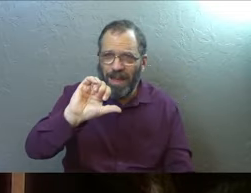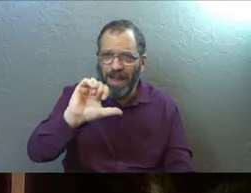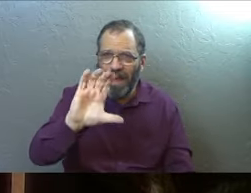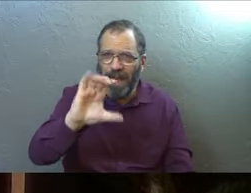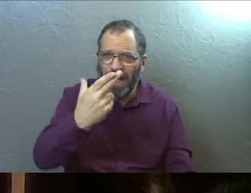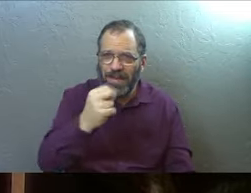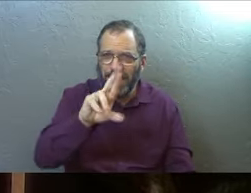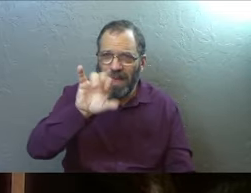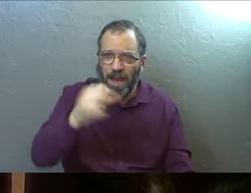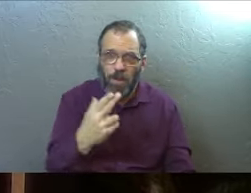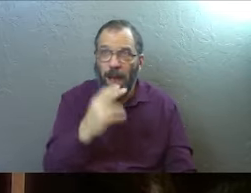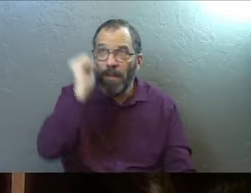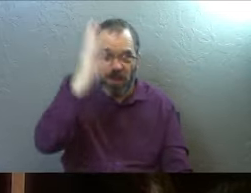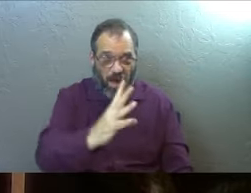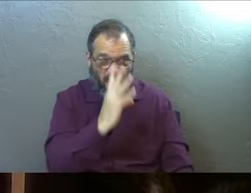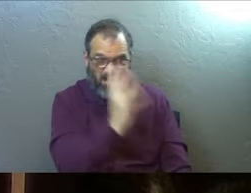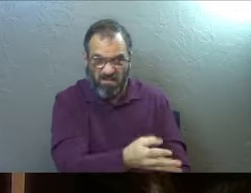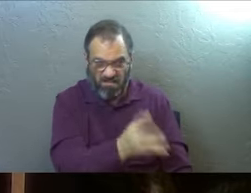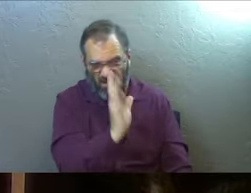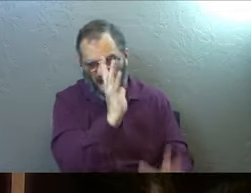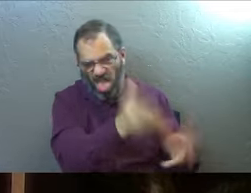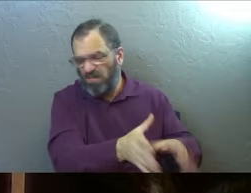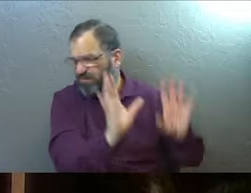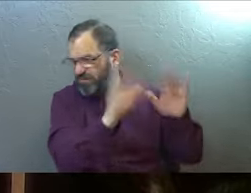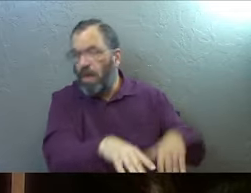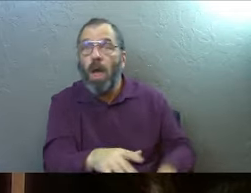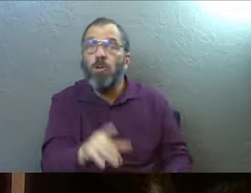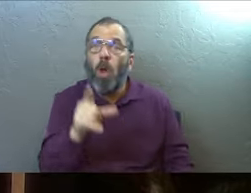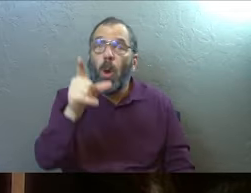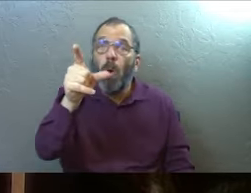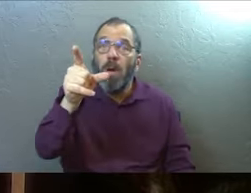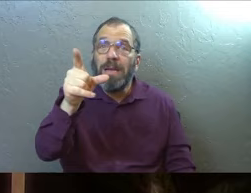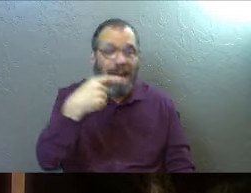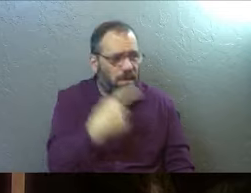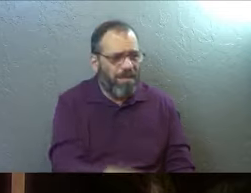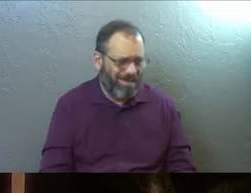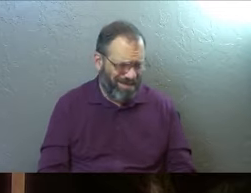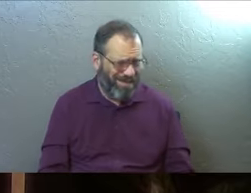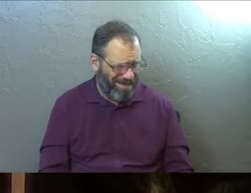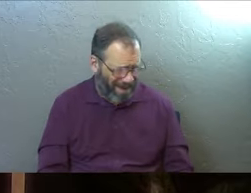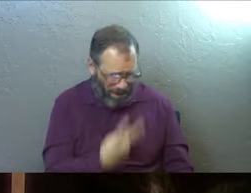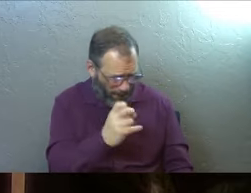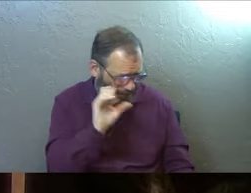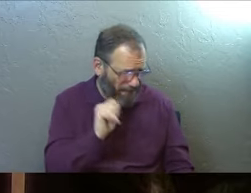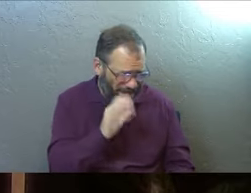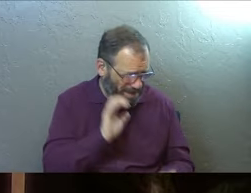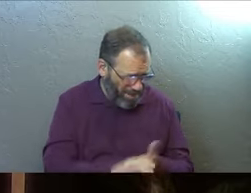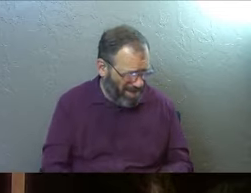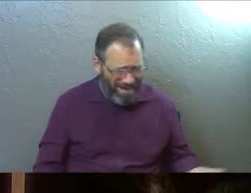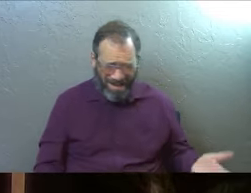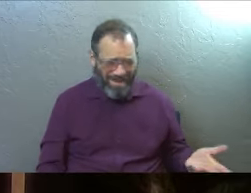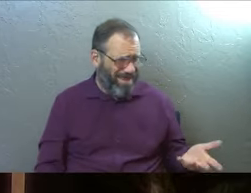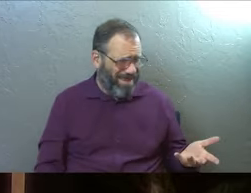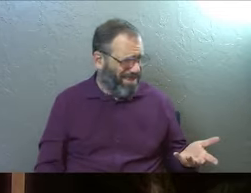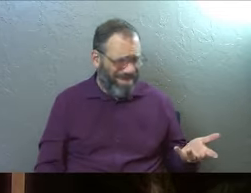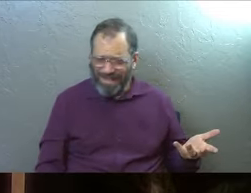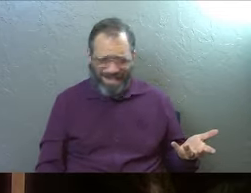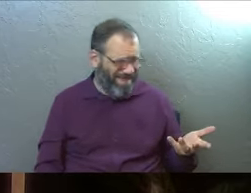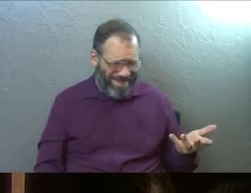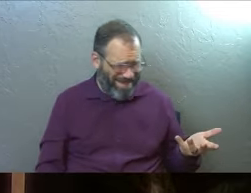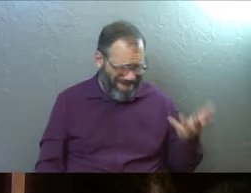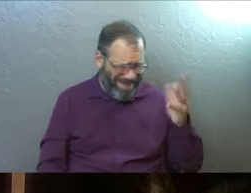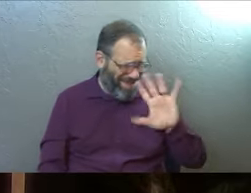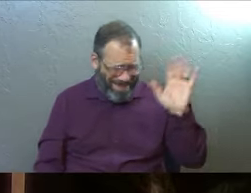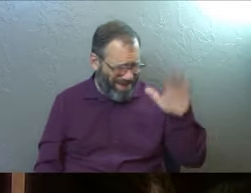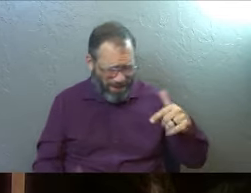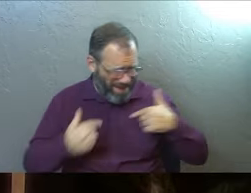love the fact that God doesn't abandon him. You know what God should have said to the guy? He should have said, listen, this